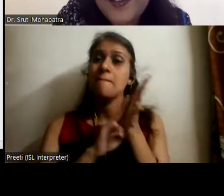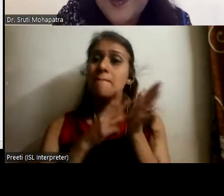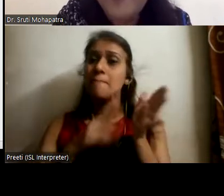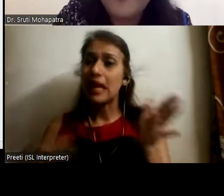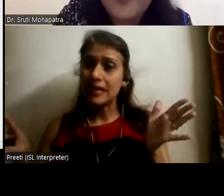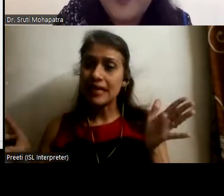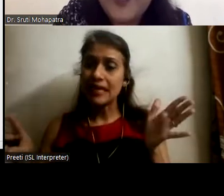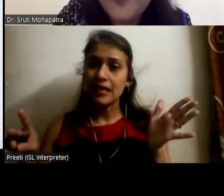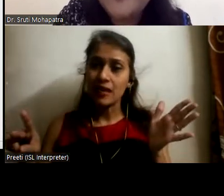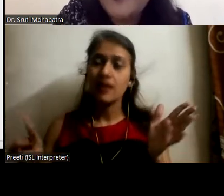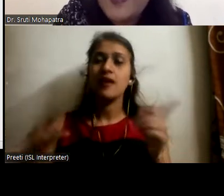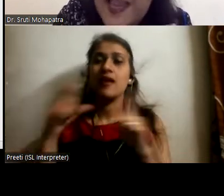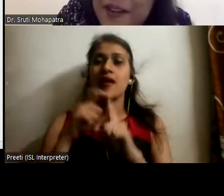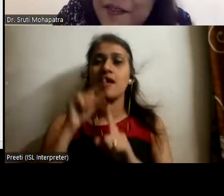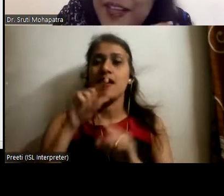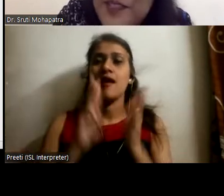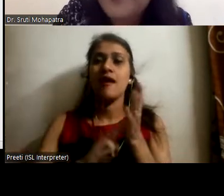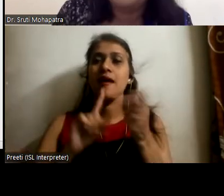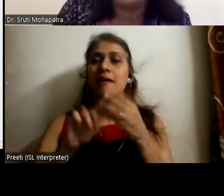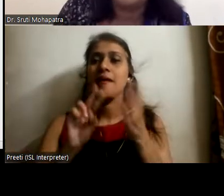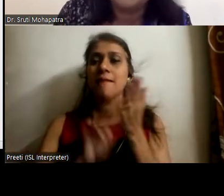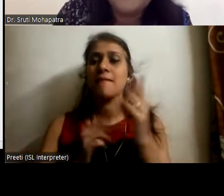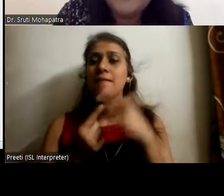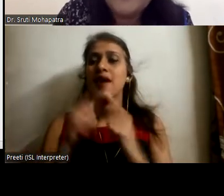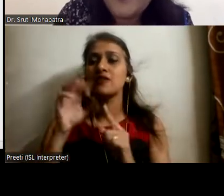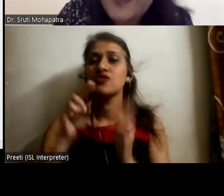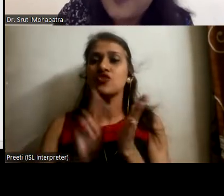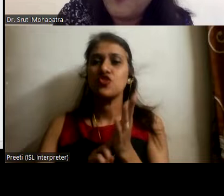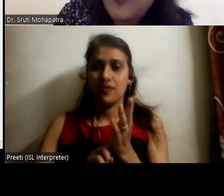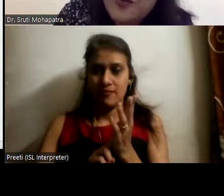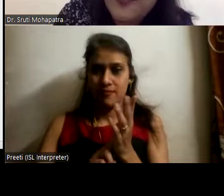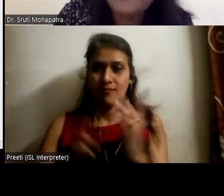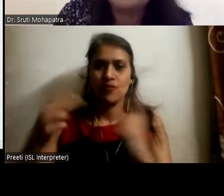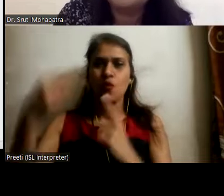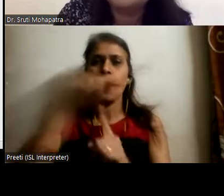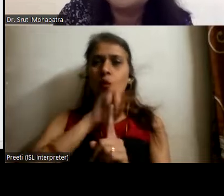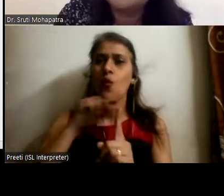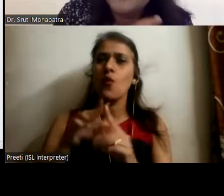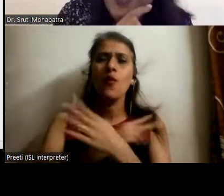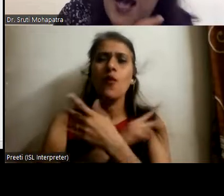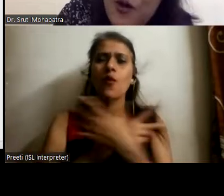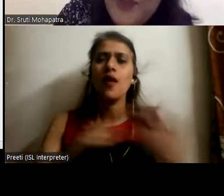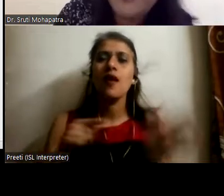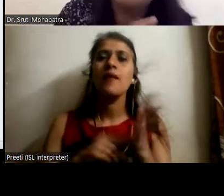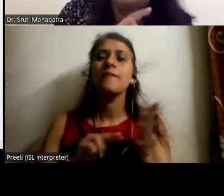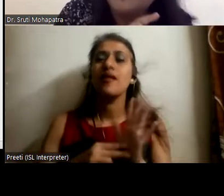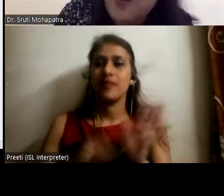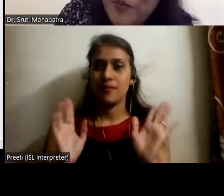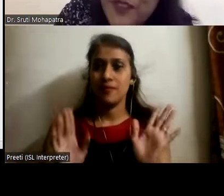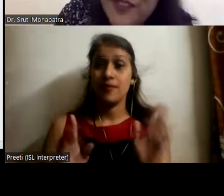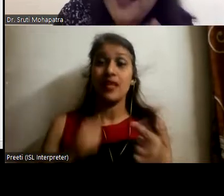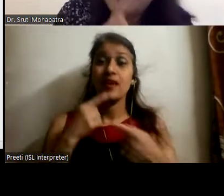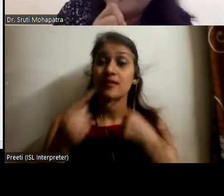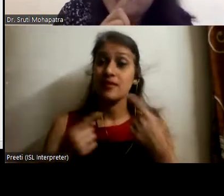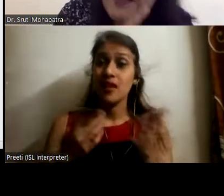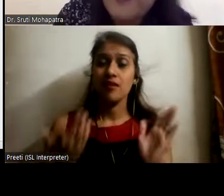Multi-dimensionality of individuals' lived experience, it also tells us how they have been